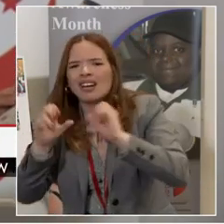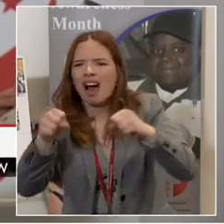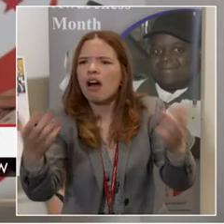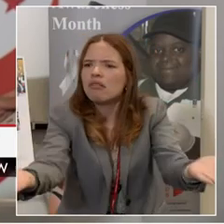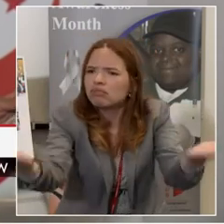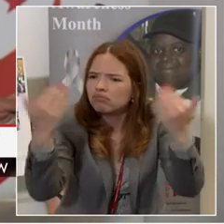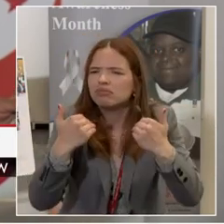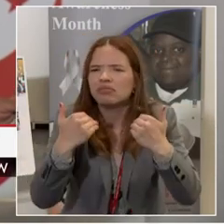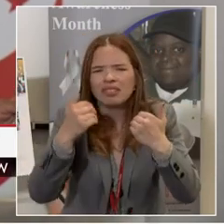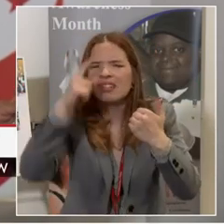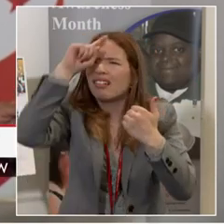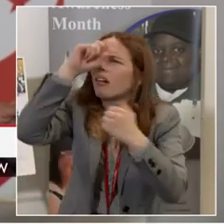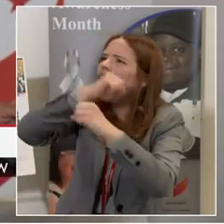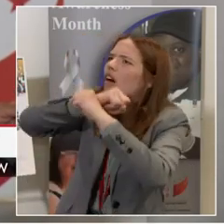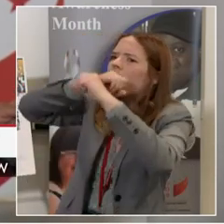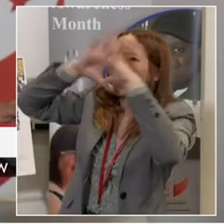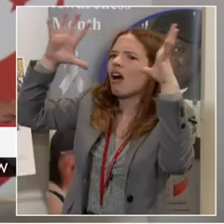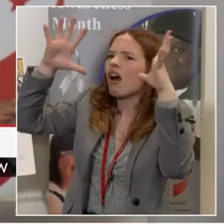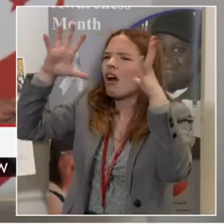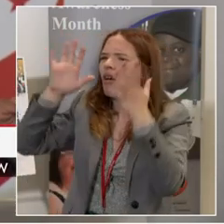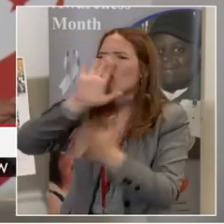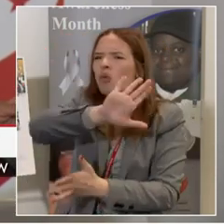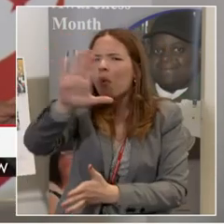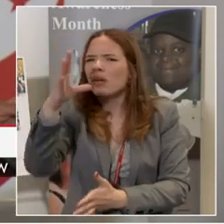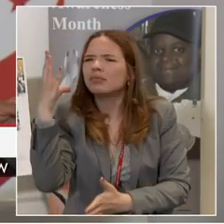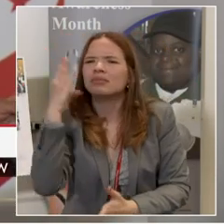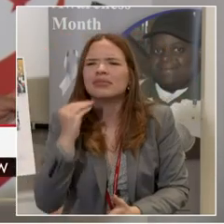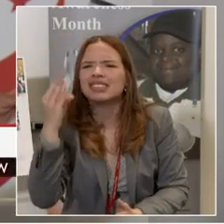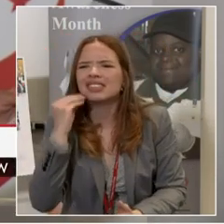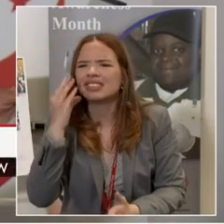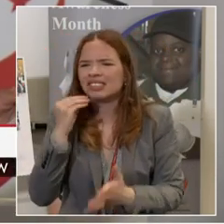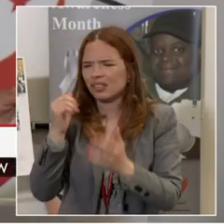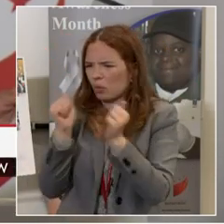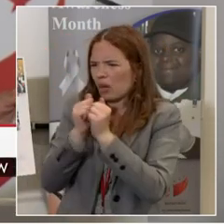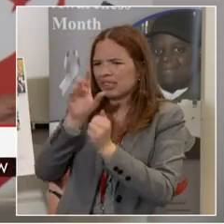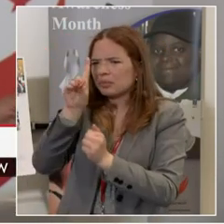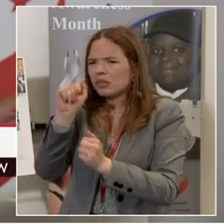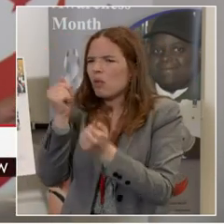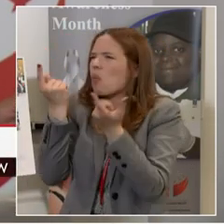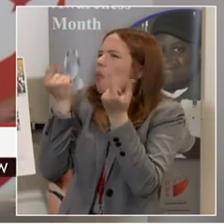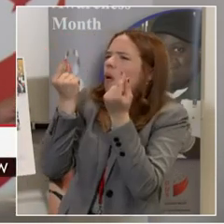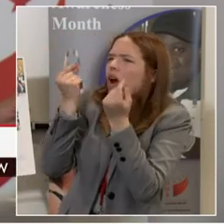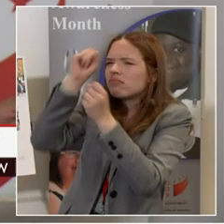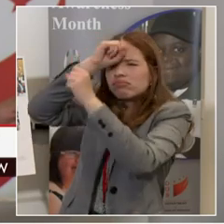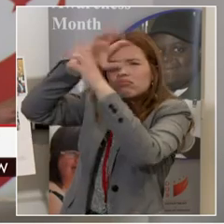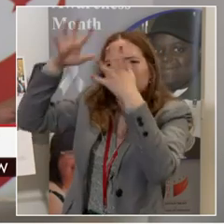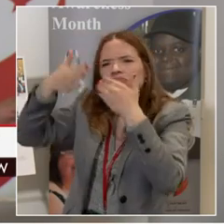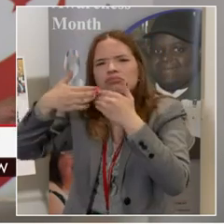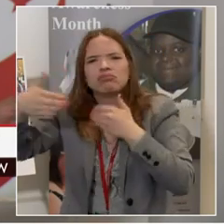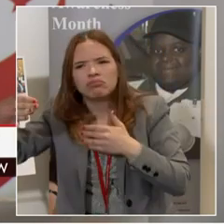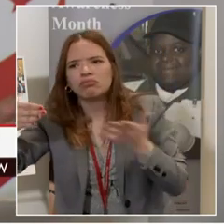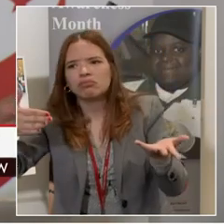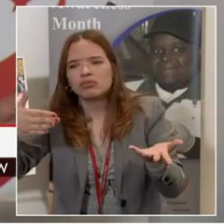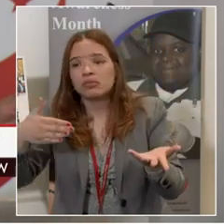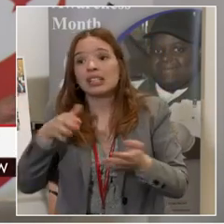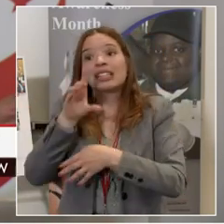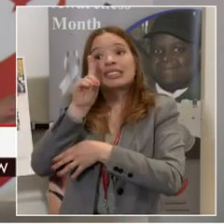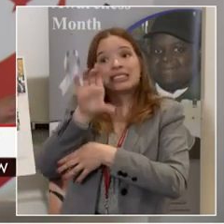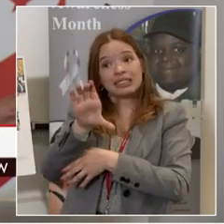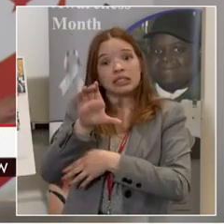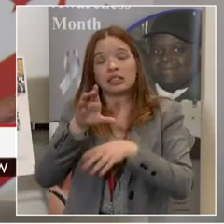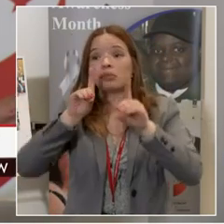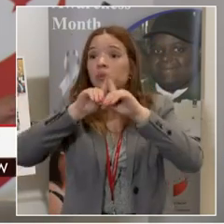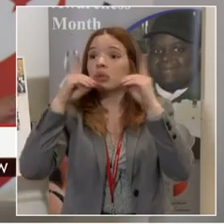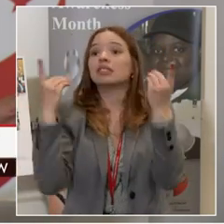through the eyes of people with disabilities. And whereas, the DC Department of Disability Services, the